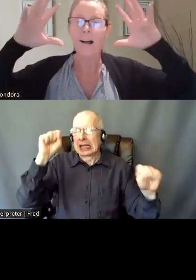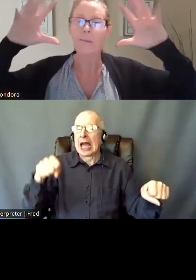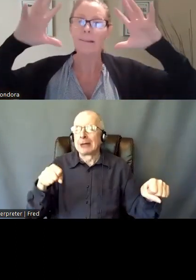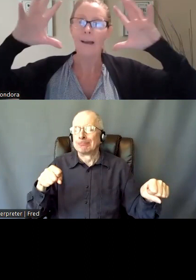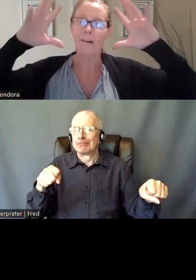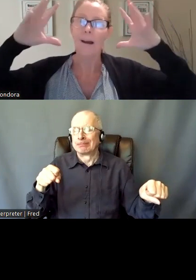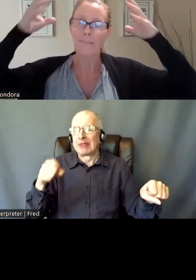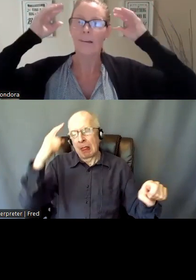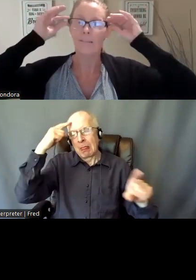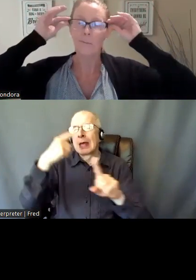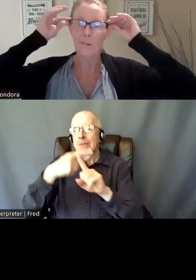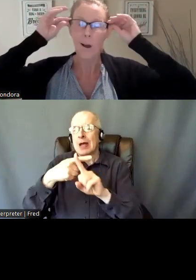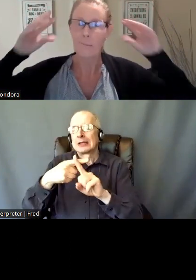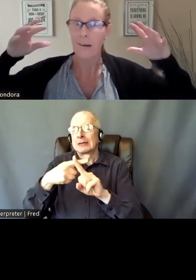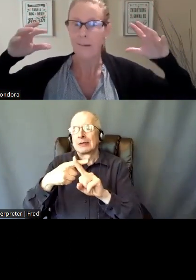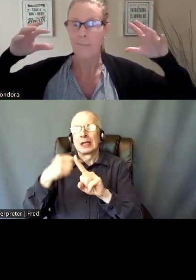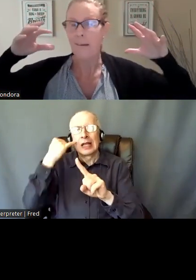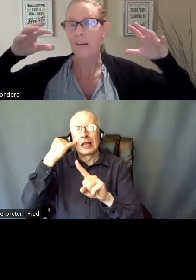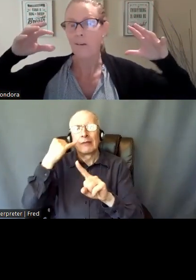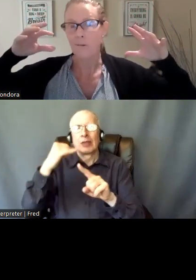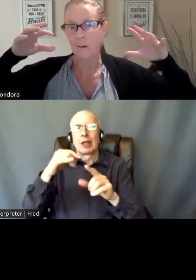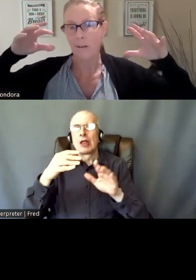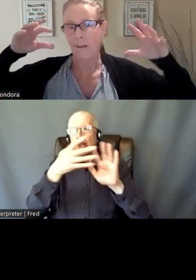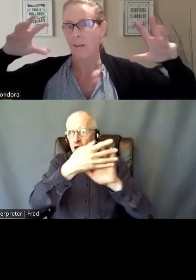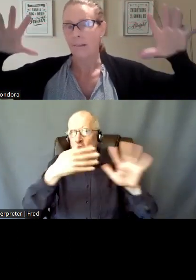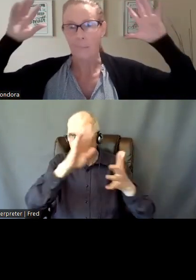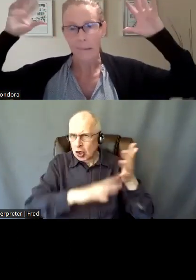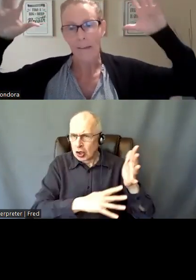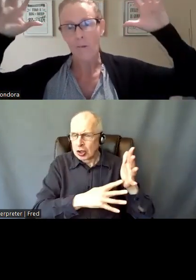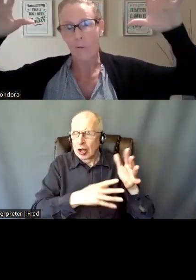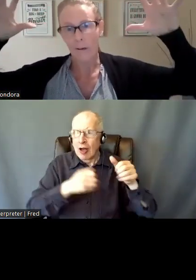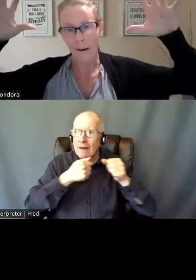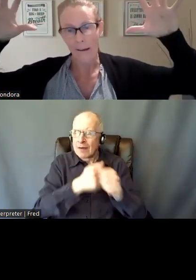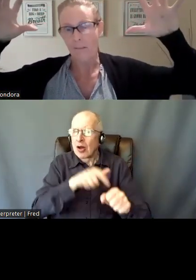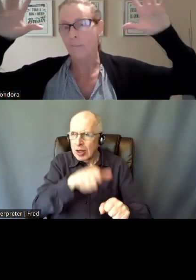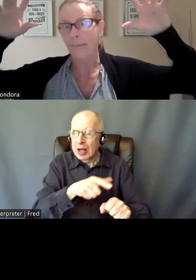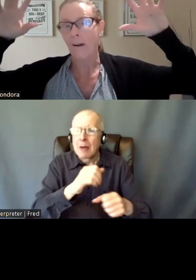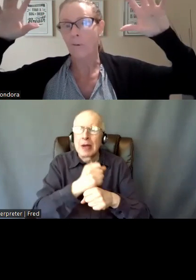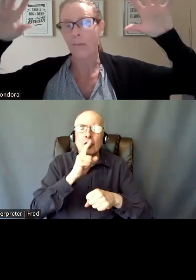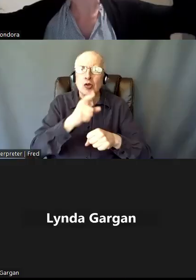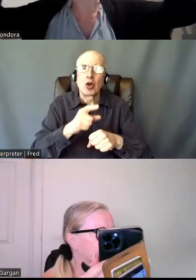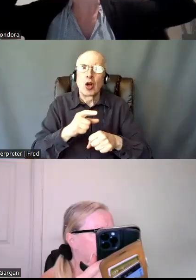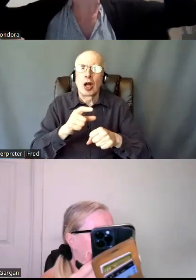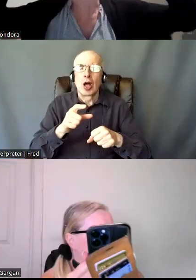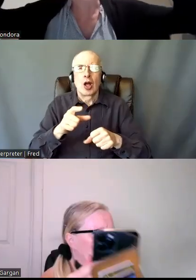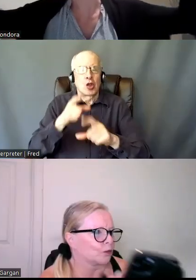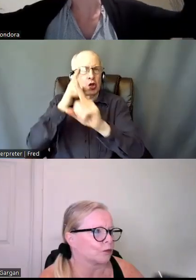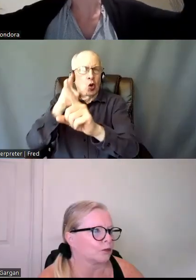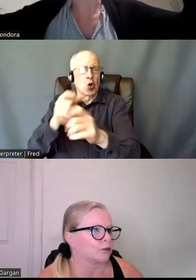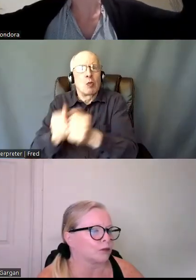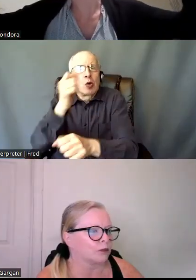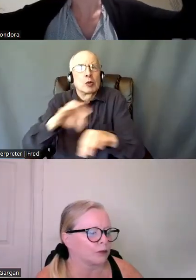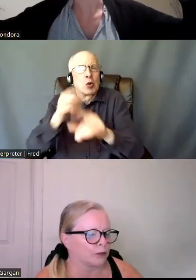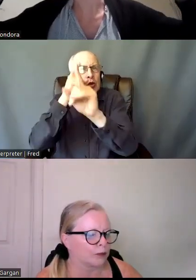we're following that graphic that we talked about and making sure that the plan is organized around that goal that is most important